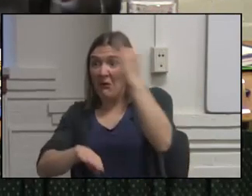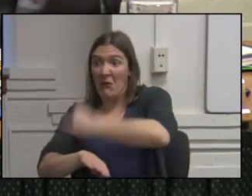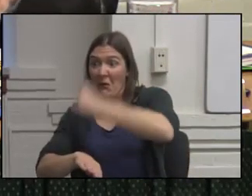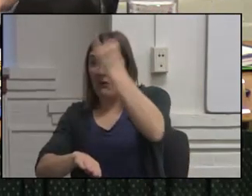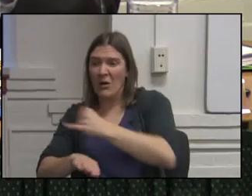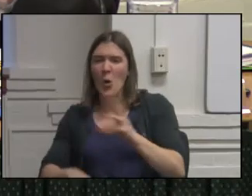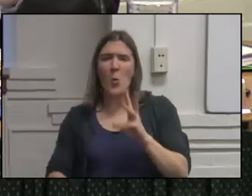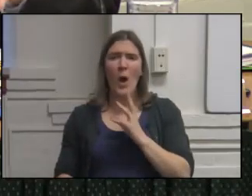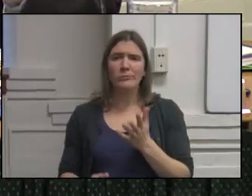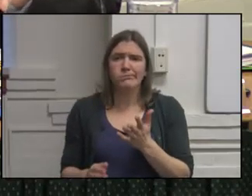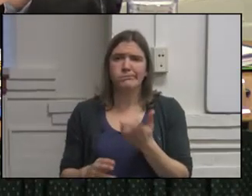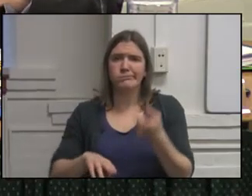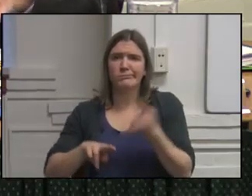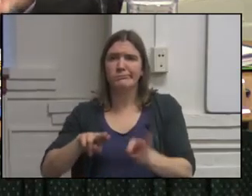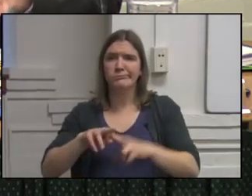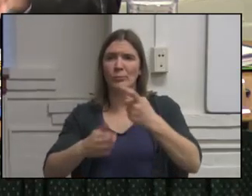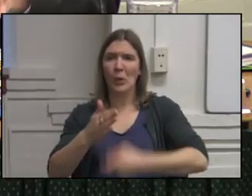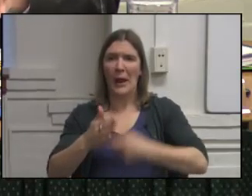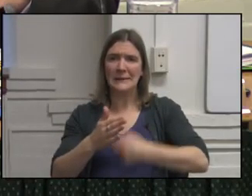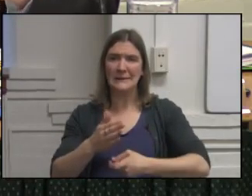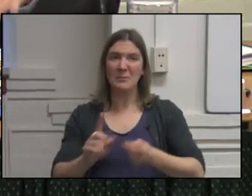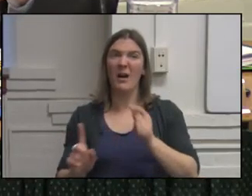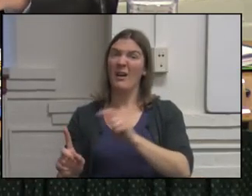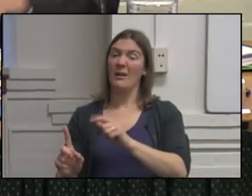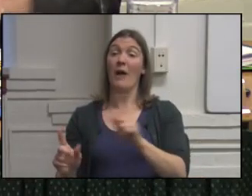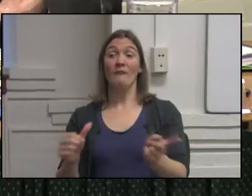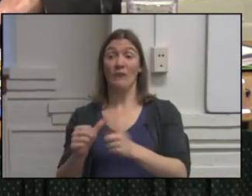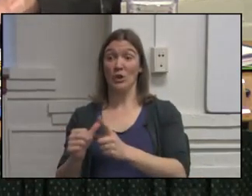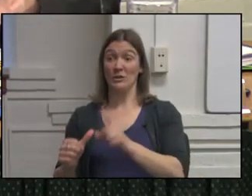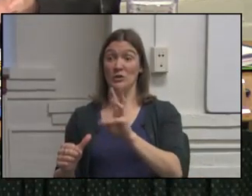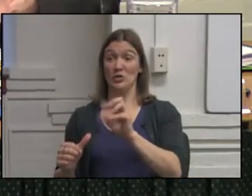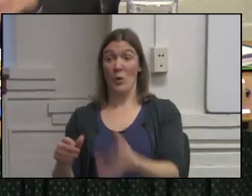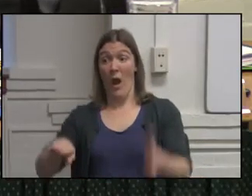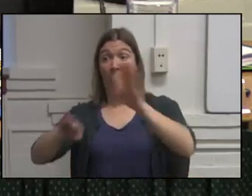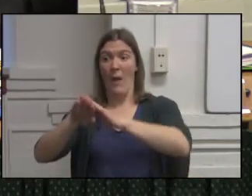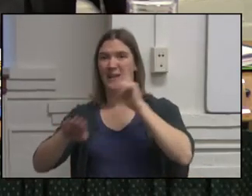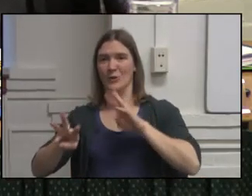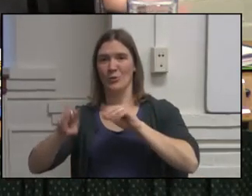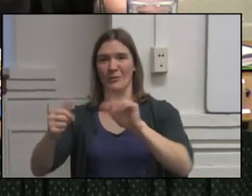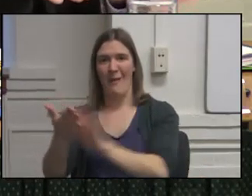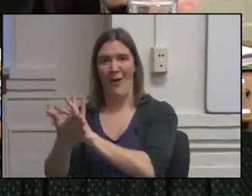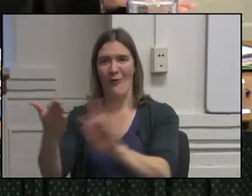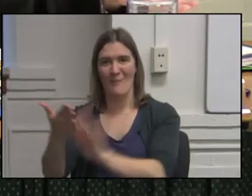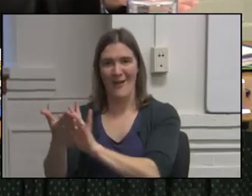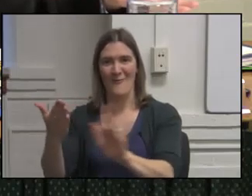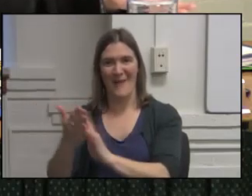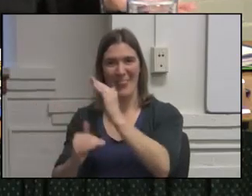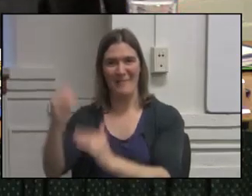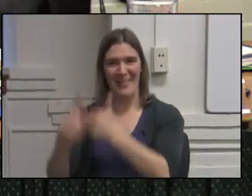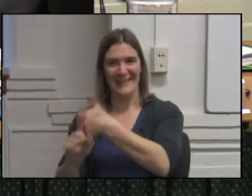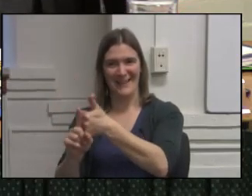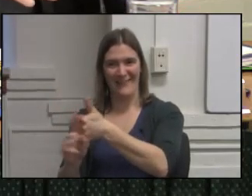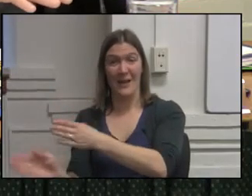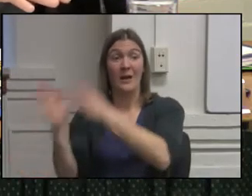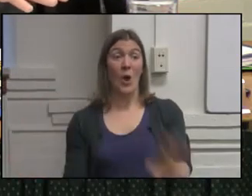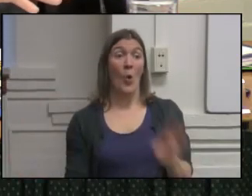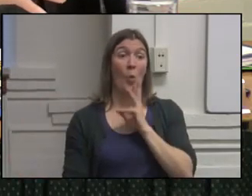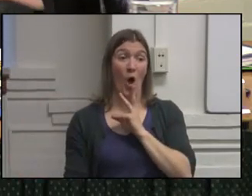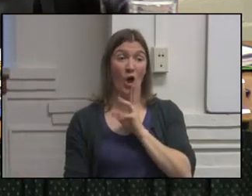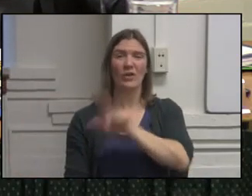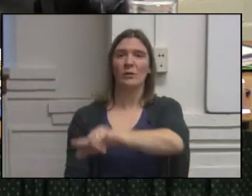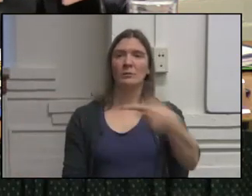side, because the work that we're paying for now was that work that was done on the sewer side. That's likely to be